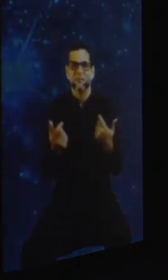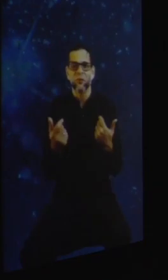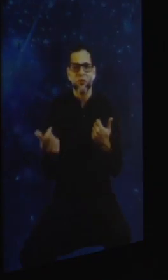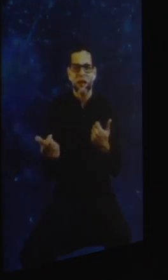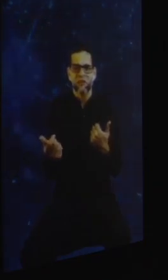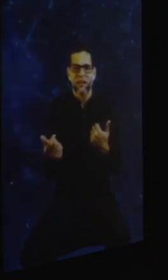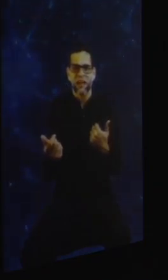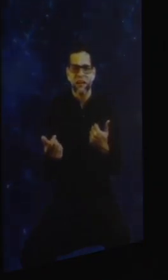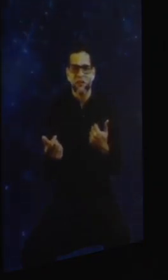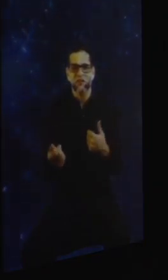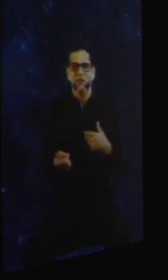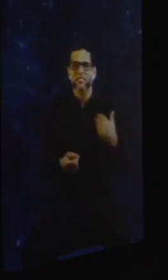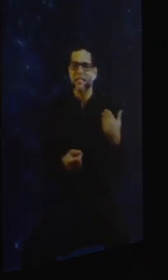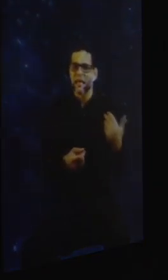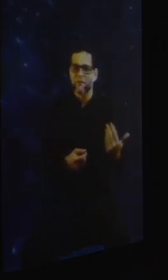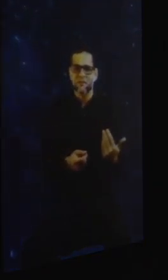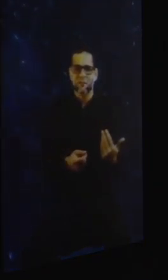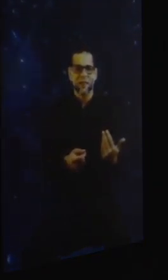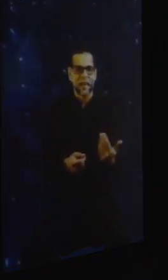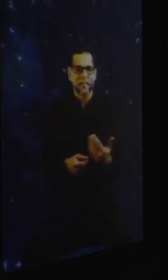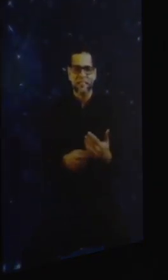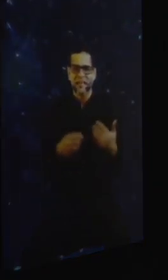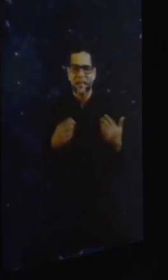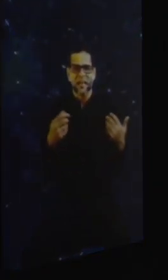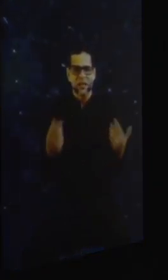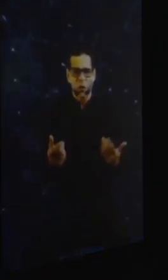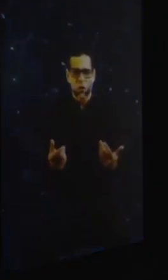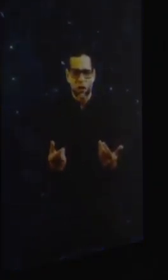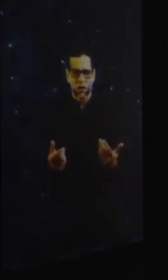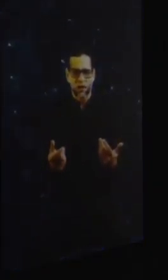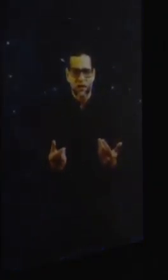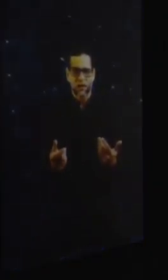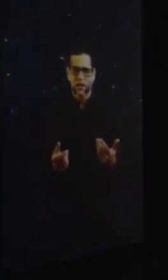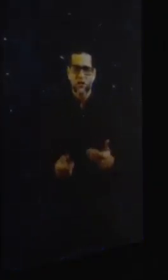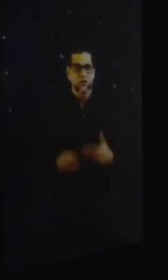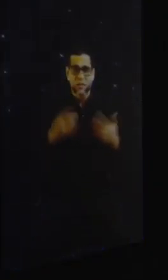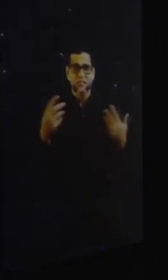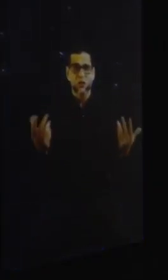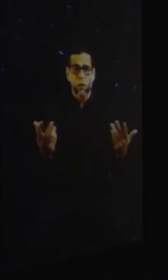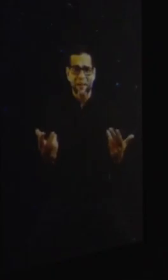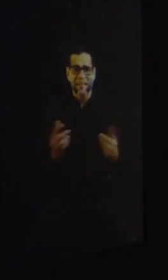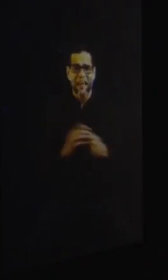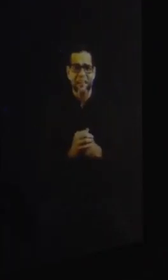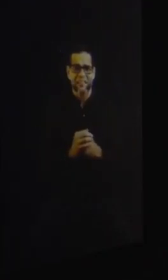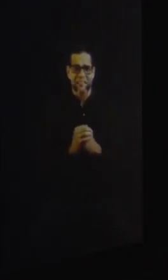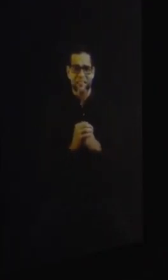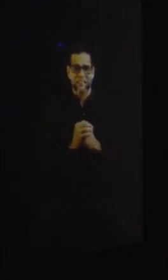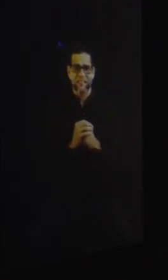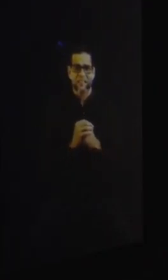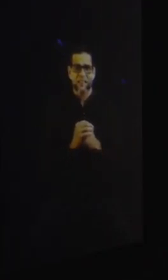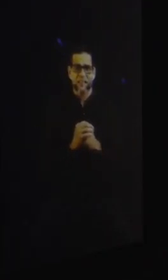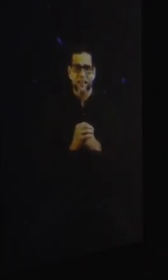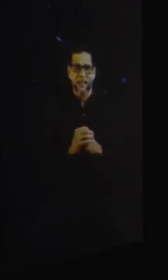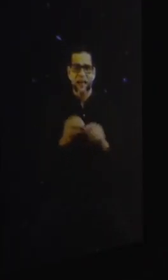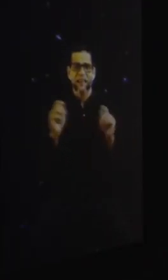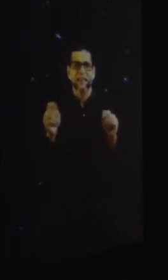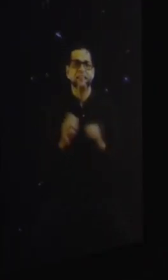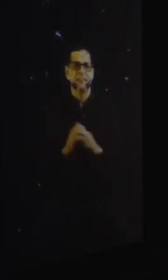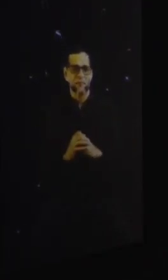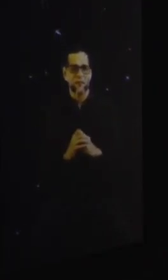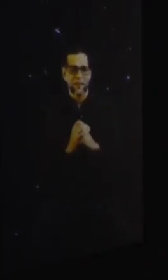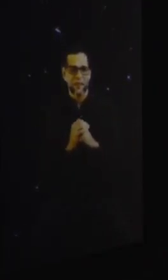the moon every night. She knows the names of the planets in order. She wants to know about the galaxies. I think